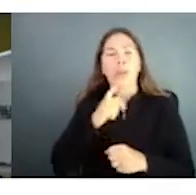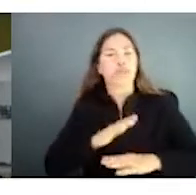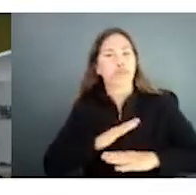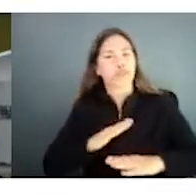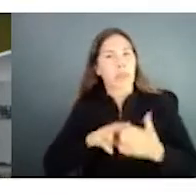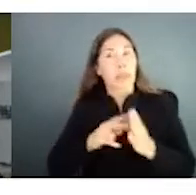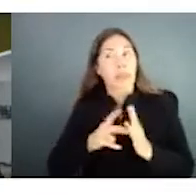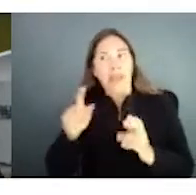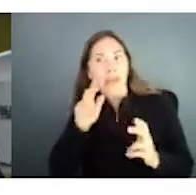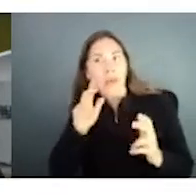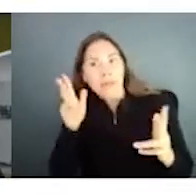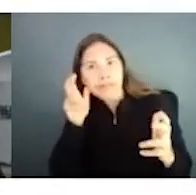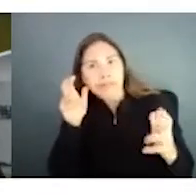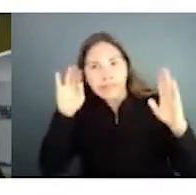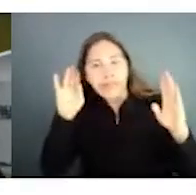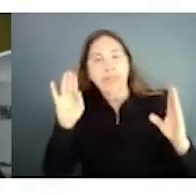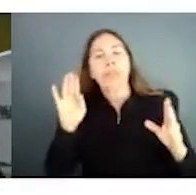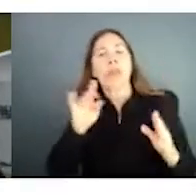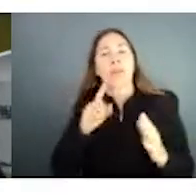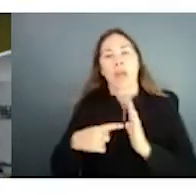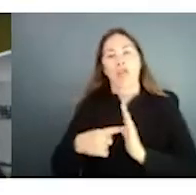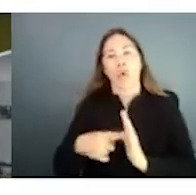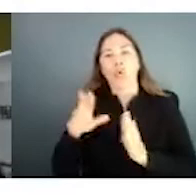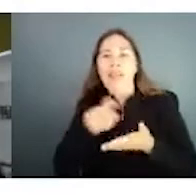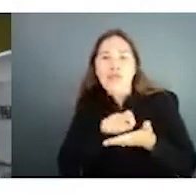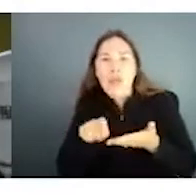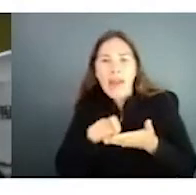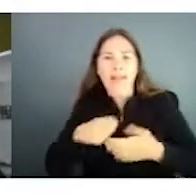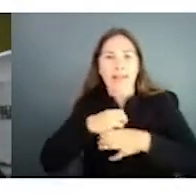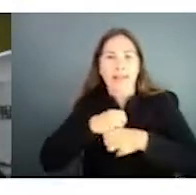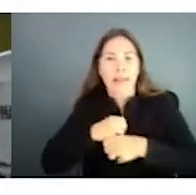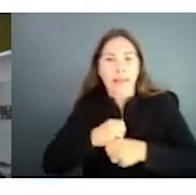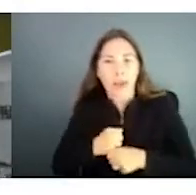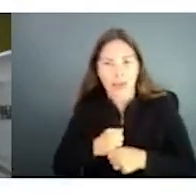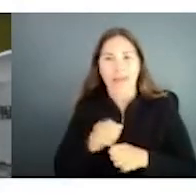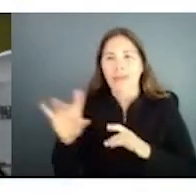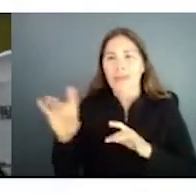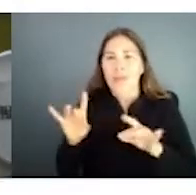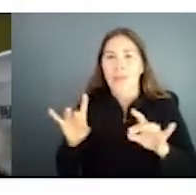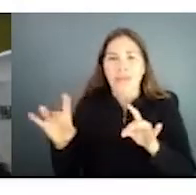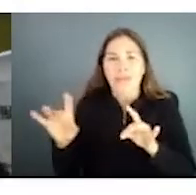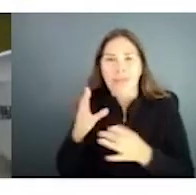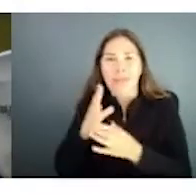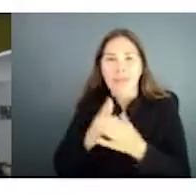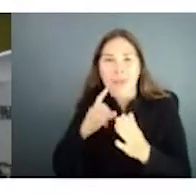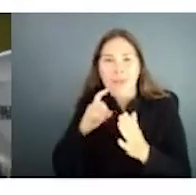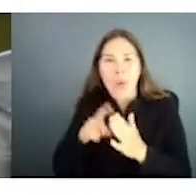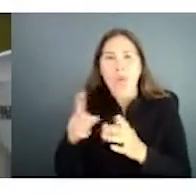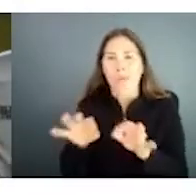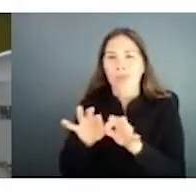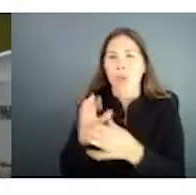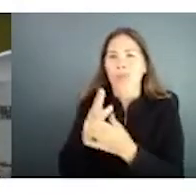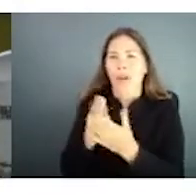pay attention, but it also demonstrates writing and summarizing and pulling out important facts. So I use that